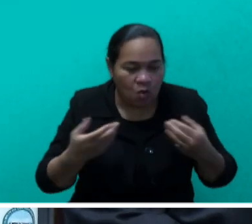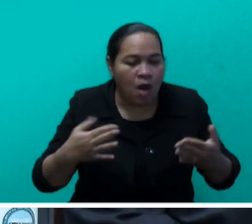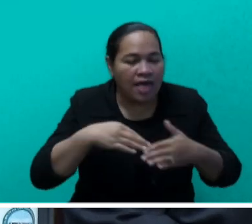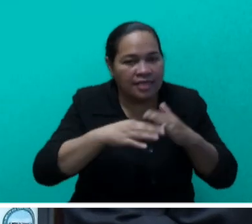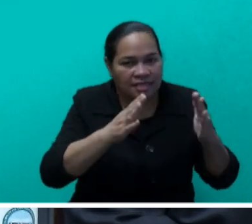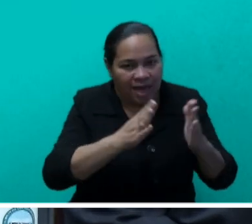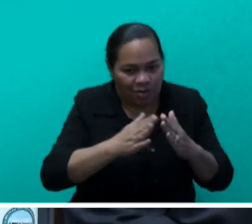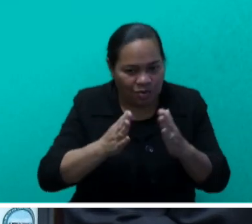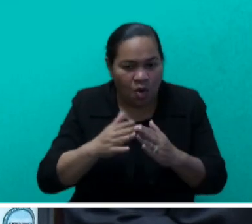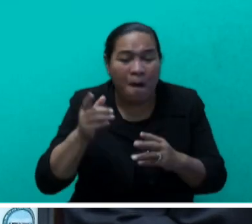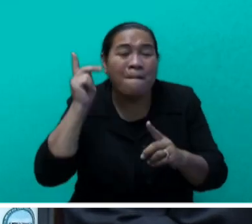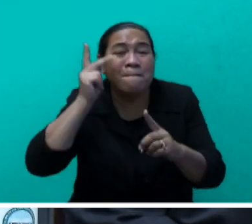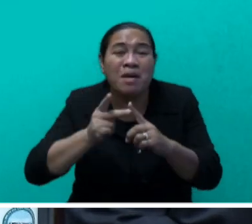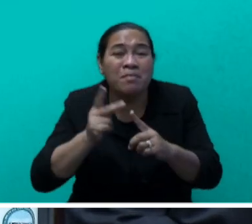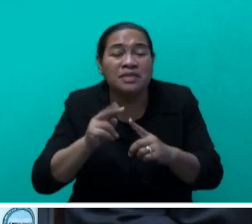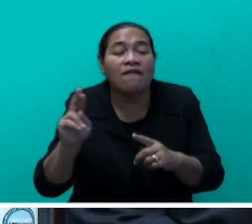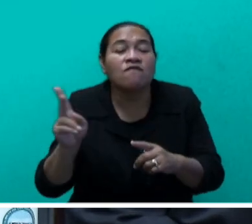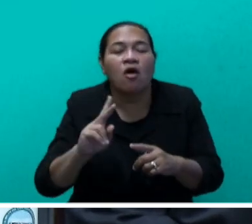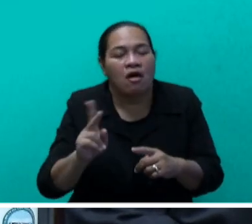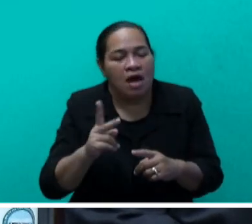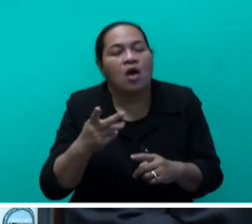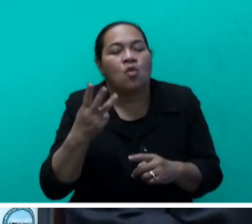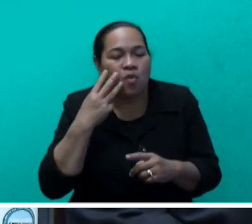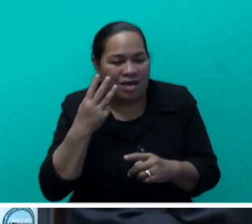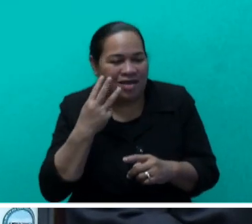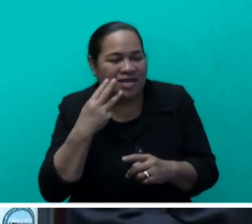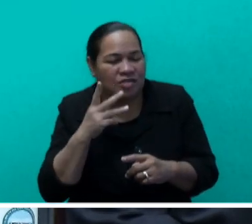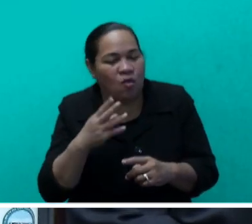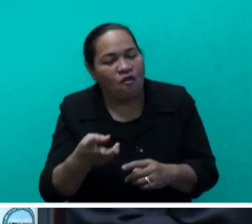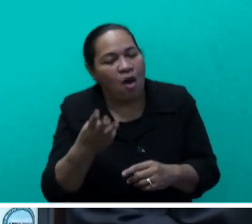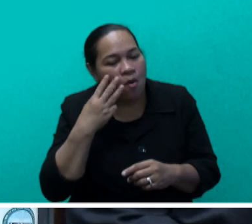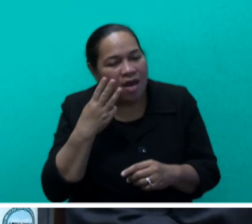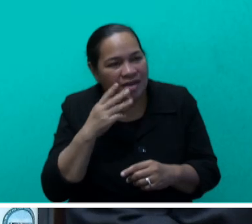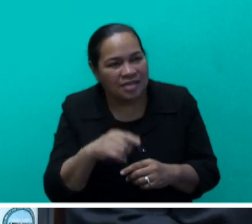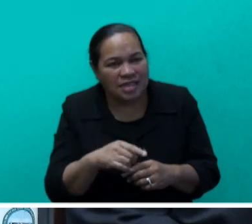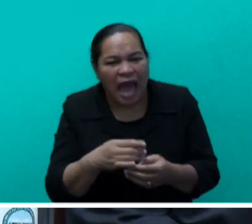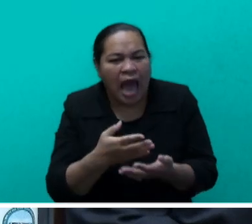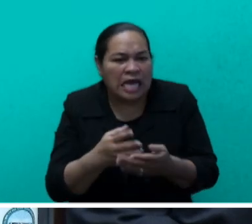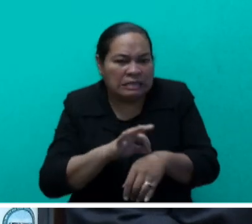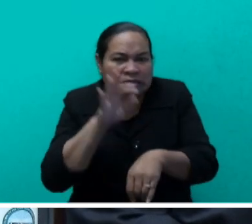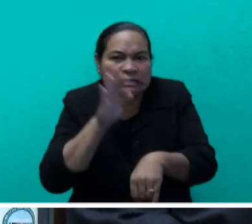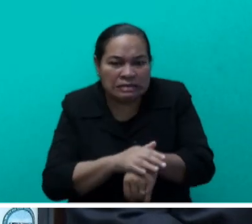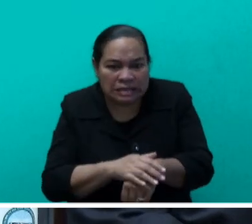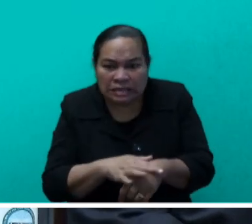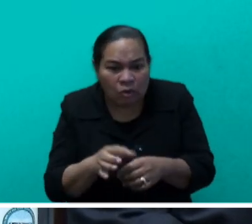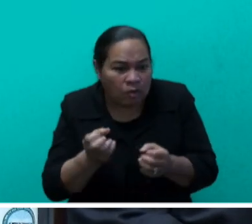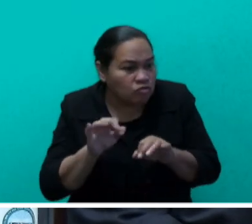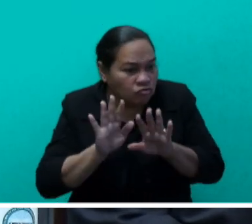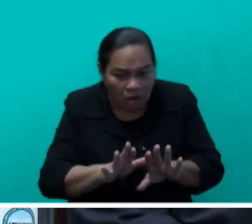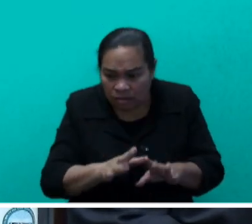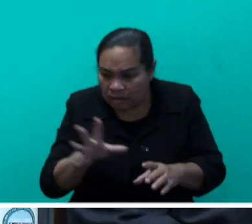is to raise awareness on the effects of flood and to remove or reduce mosquito breeding places, proper